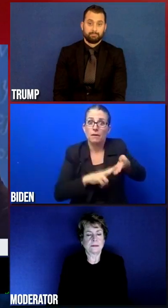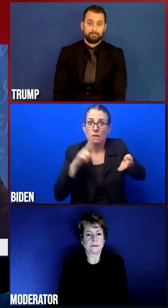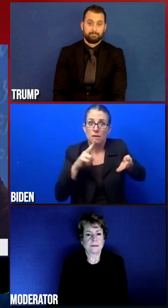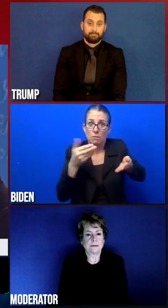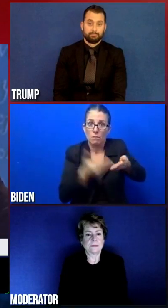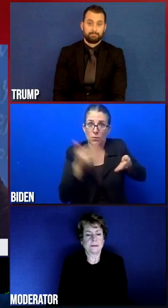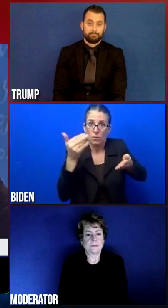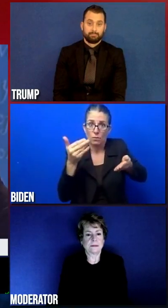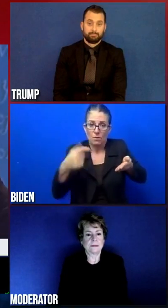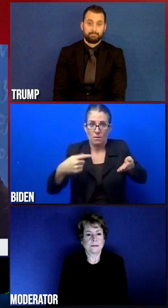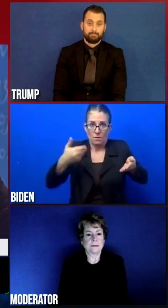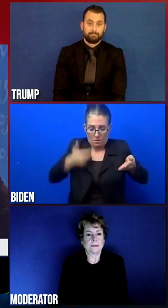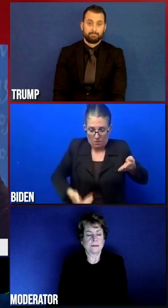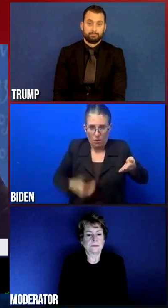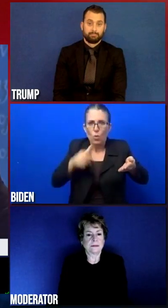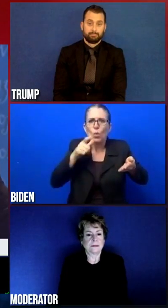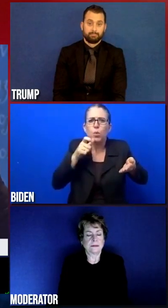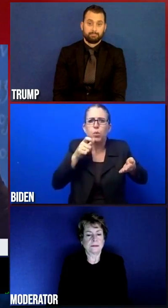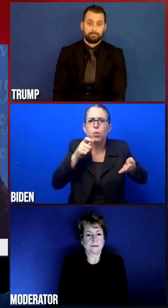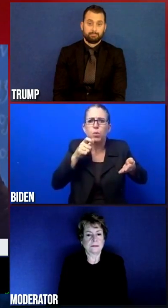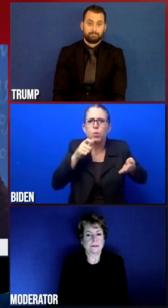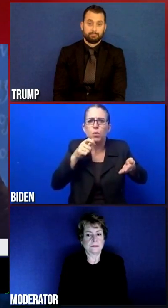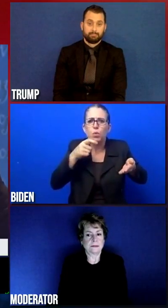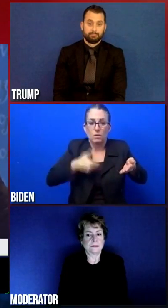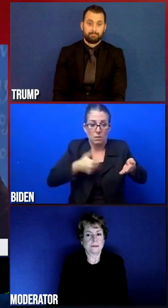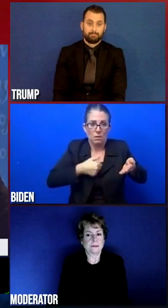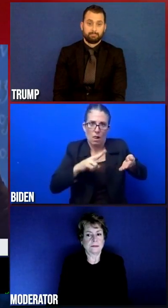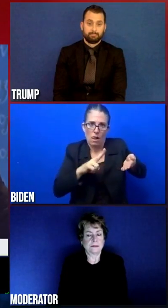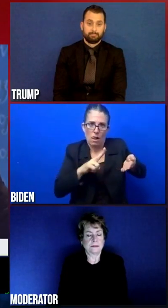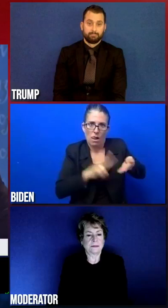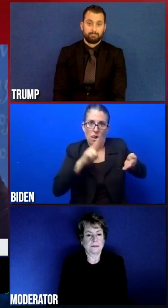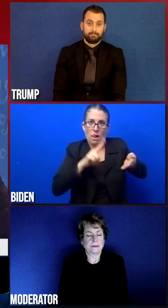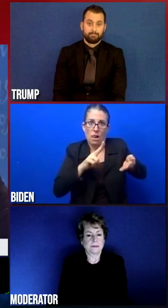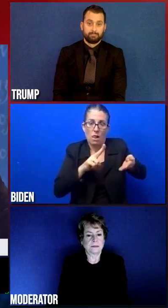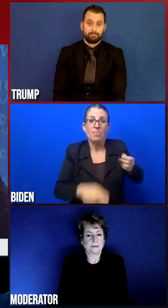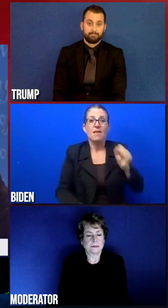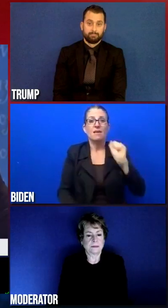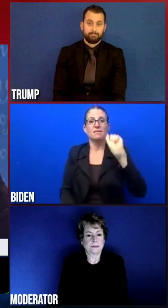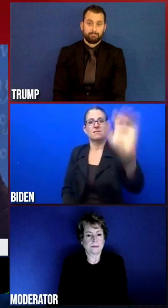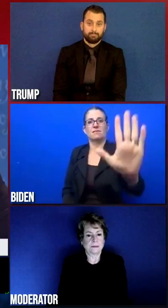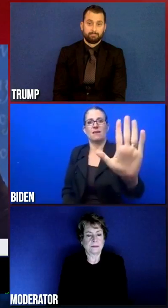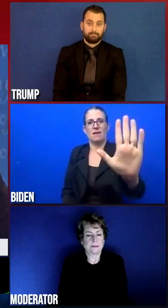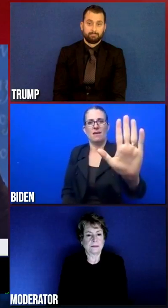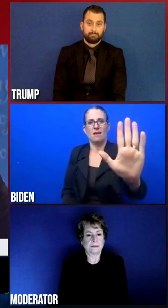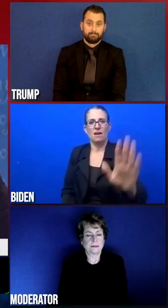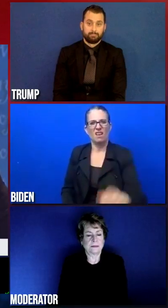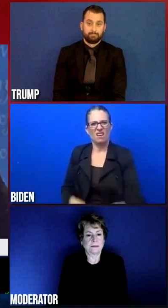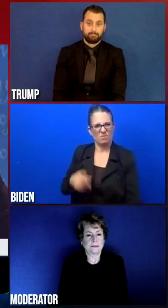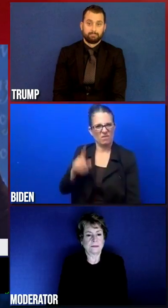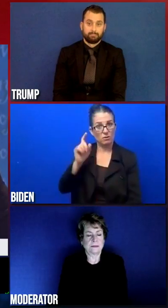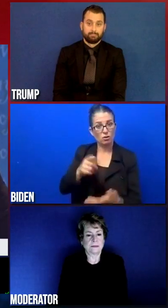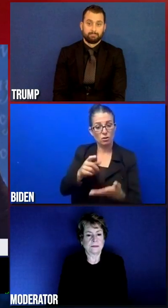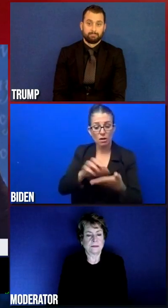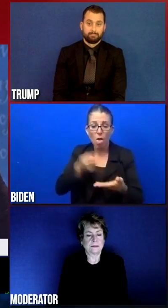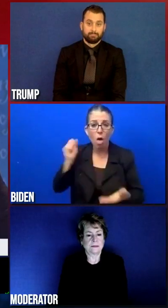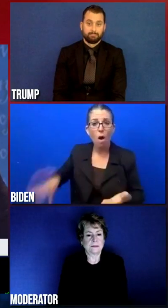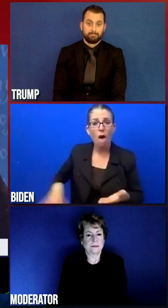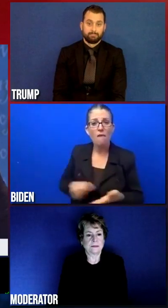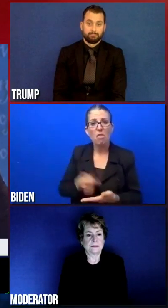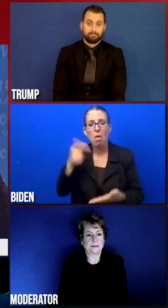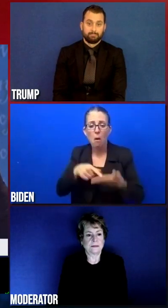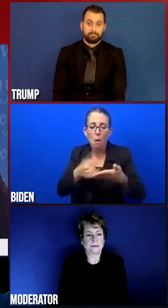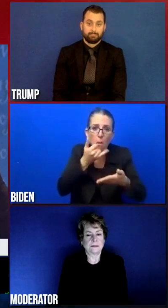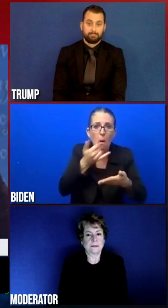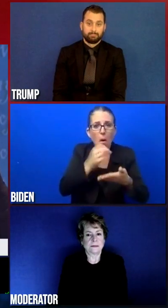is thrown out, that's sufficient to be able to count the ballot because someone made a mistake and not dotting the correct